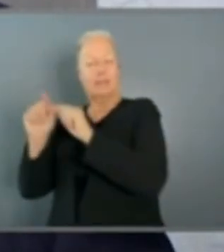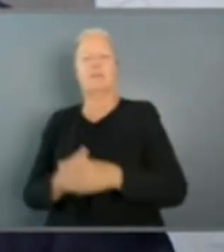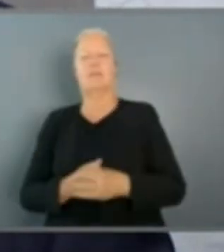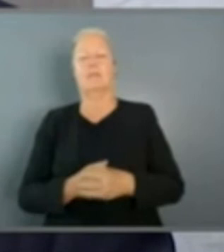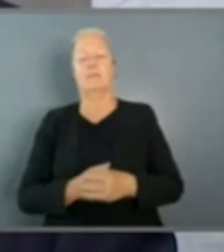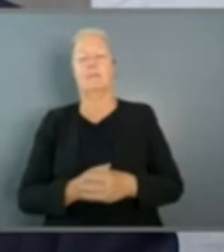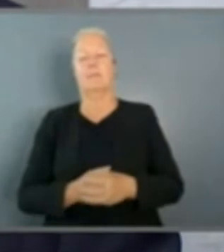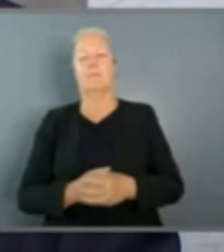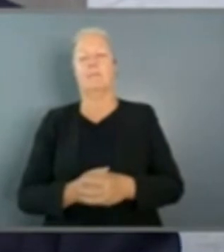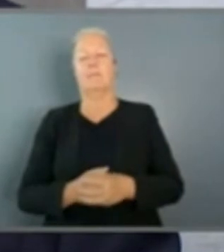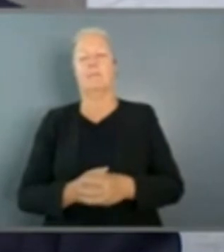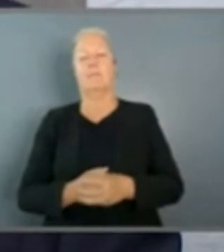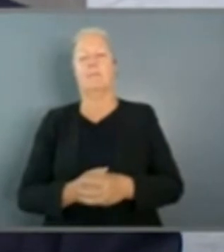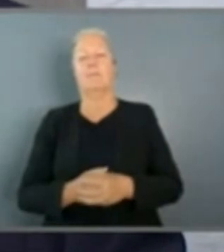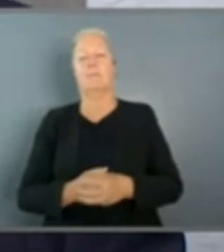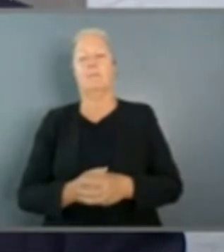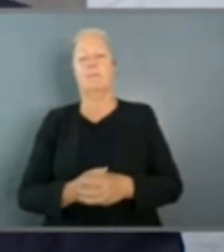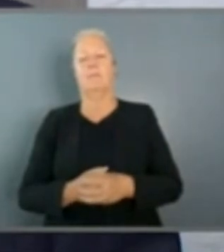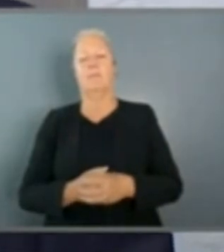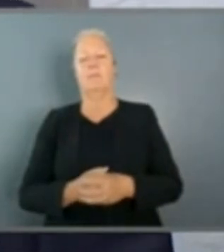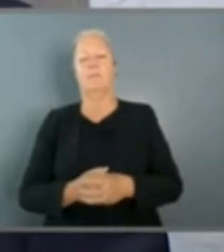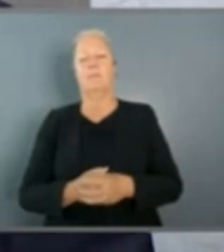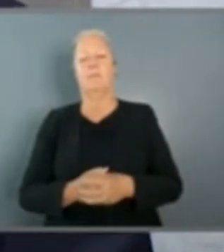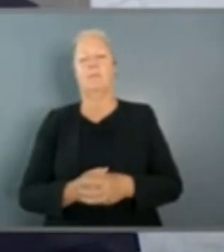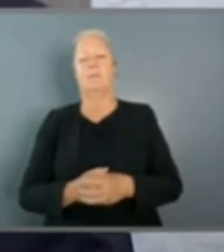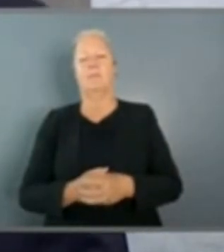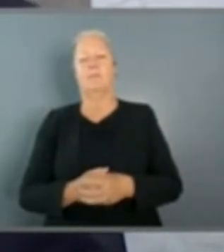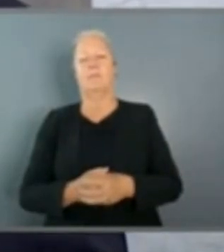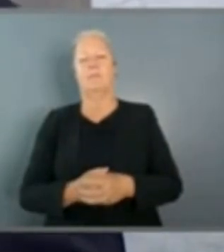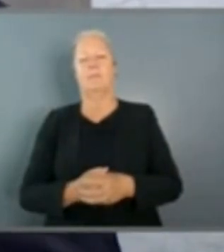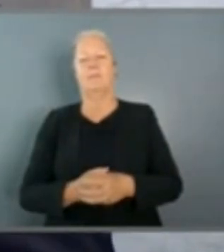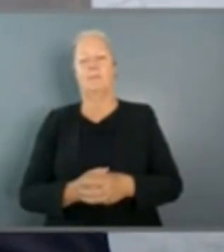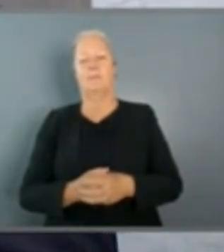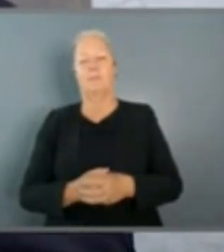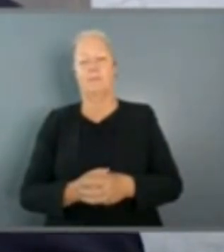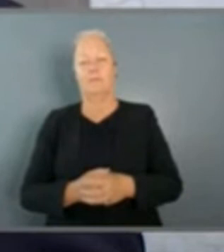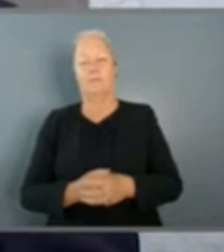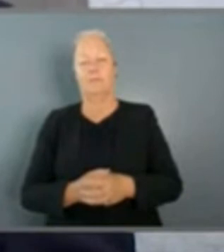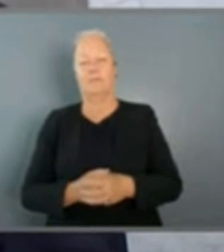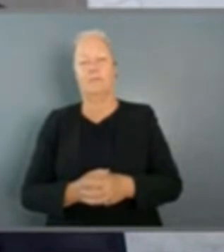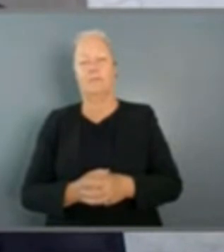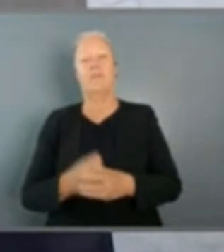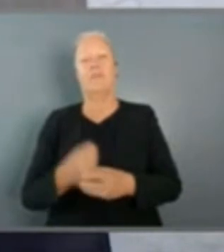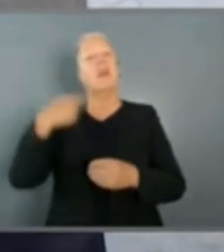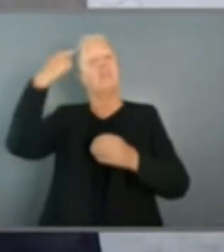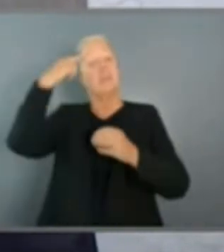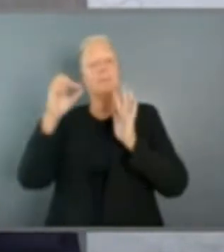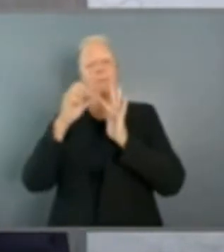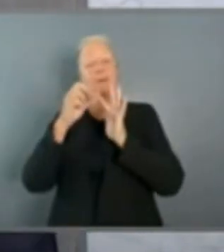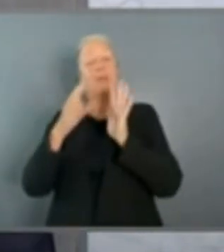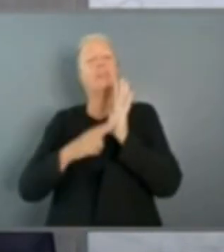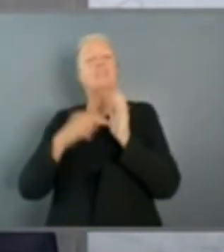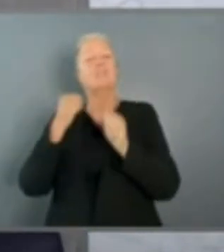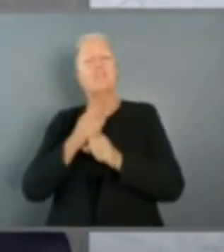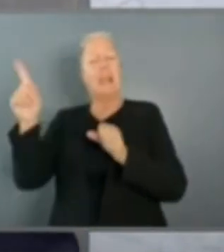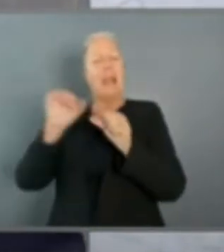Province in our own parliament, and I think he's done a fantastic job alerting to us and the medical authorities to these issues and